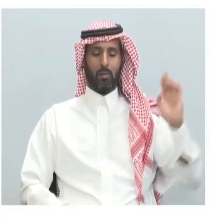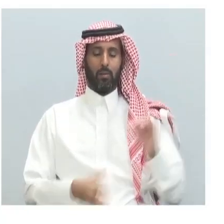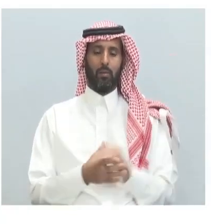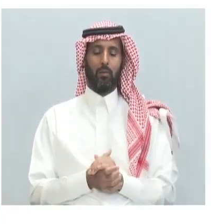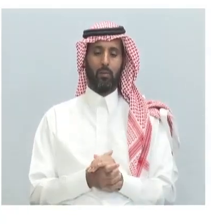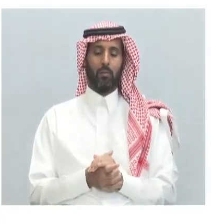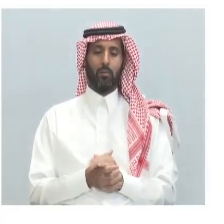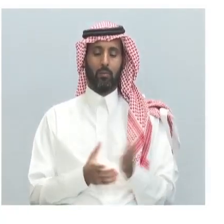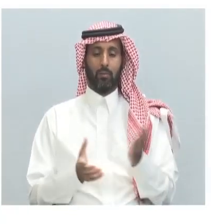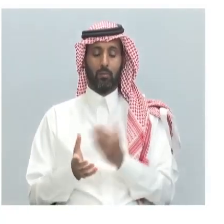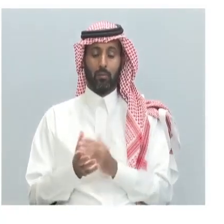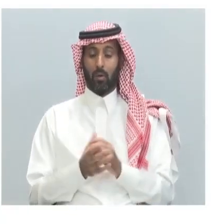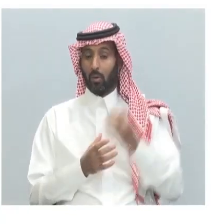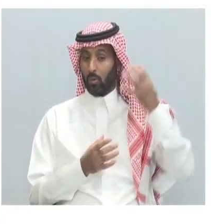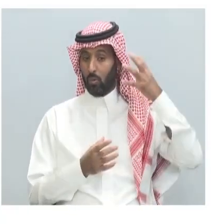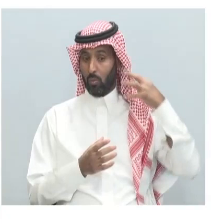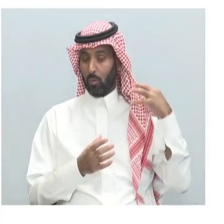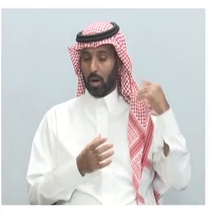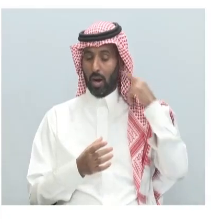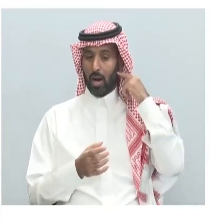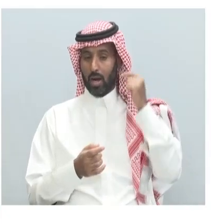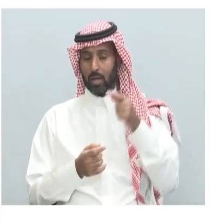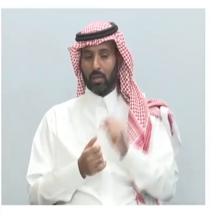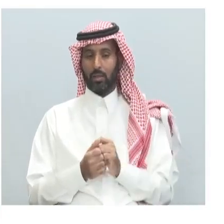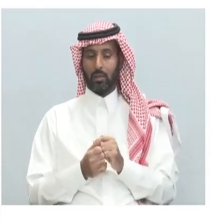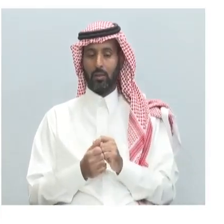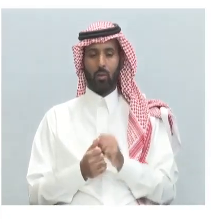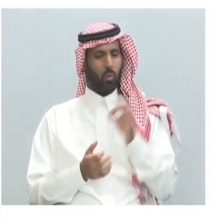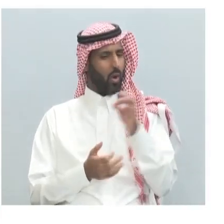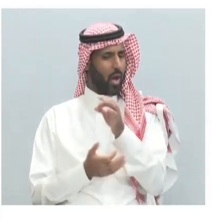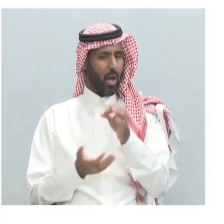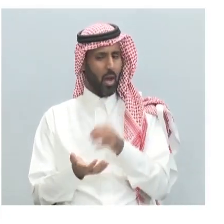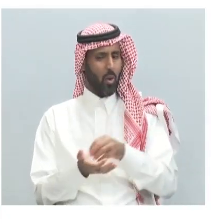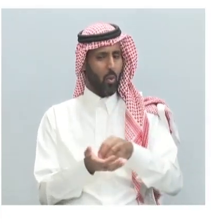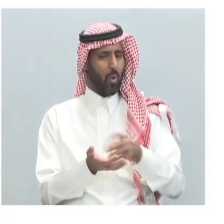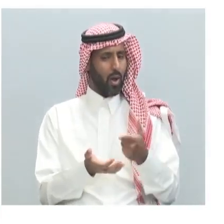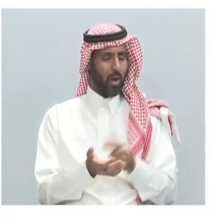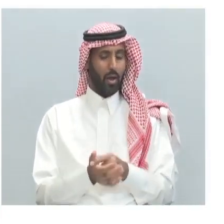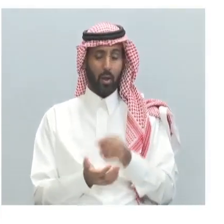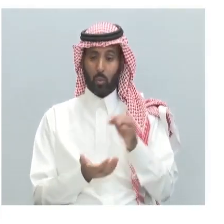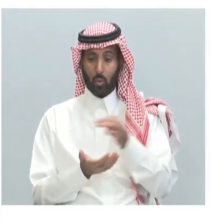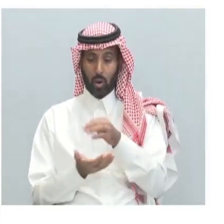bear. Again, where, say it with me, yes, where,